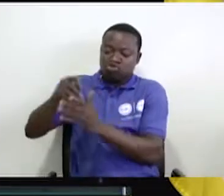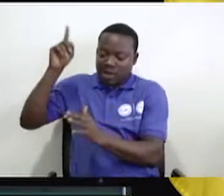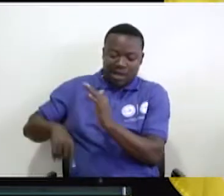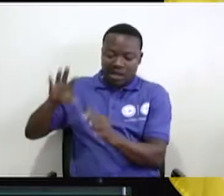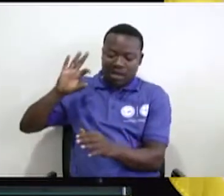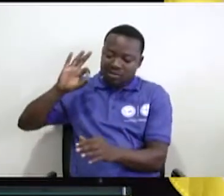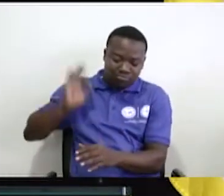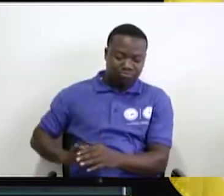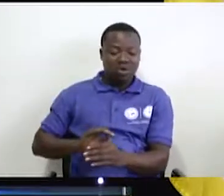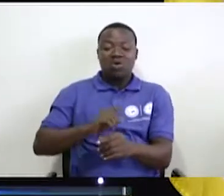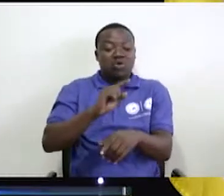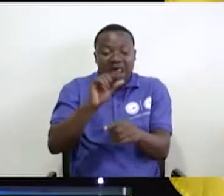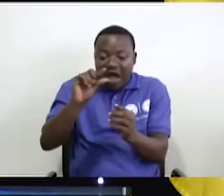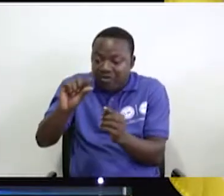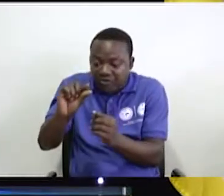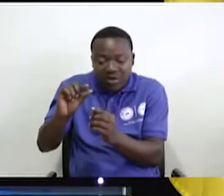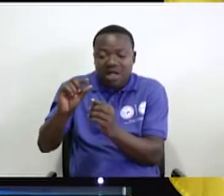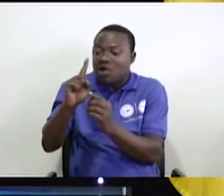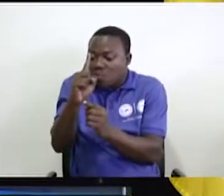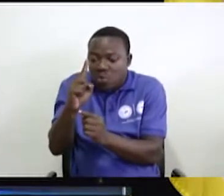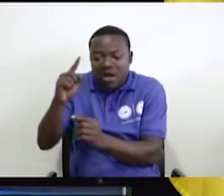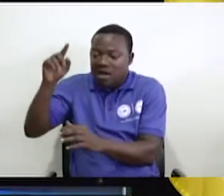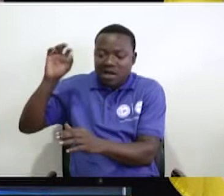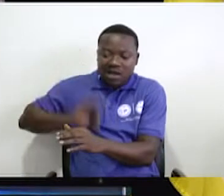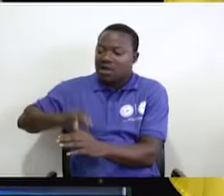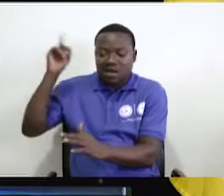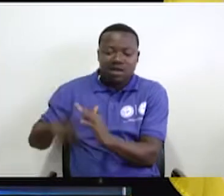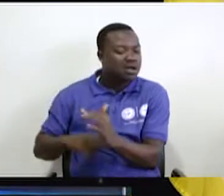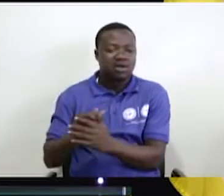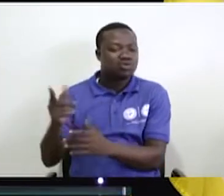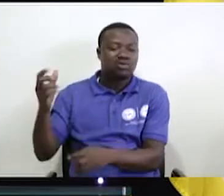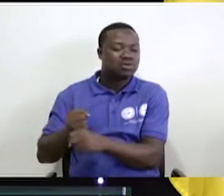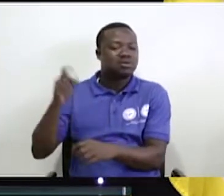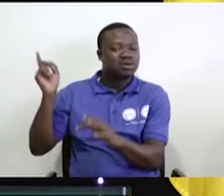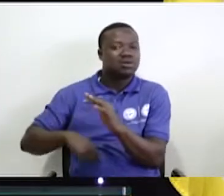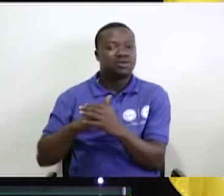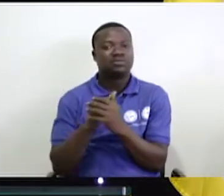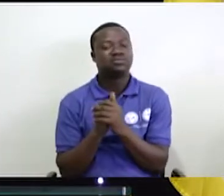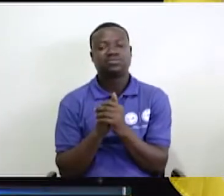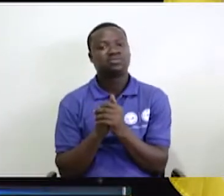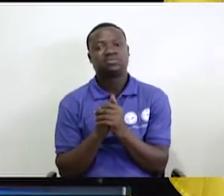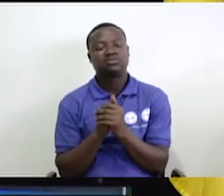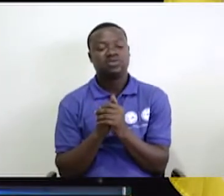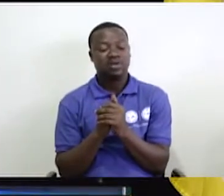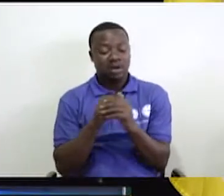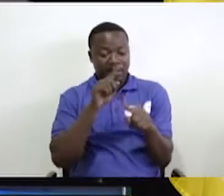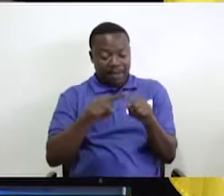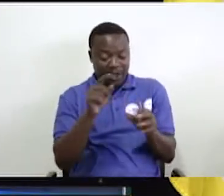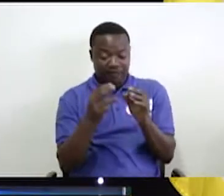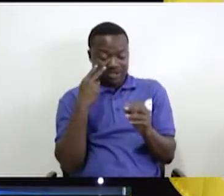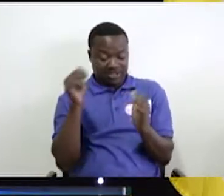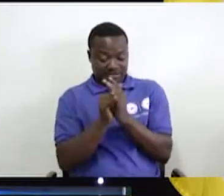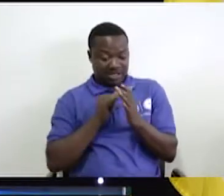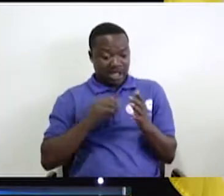quarter portion. Unto me nya me hunhunu mu ebupe mienu emu enchemu nan mu ba kokra wunya. But when you see me